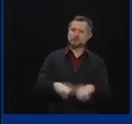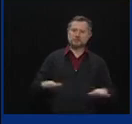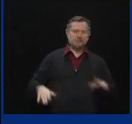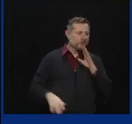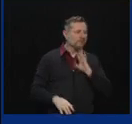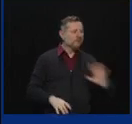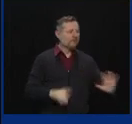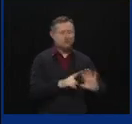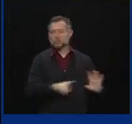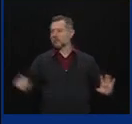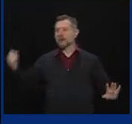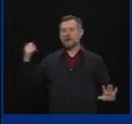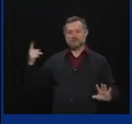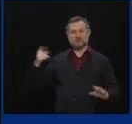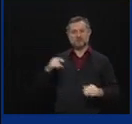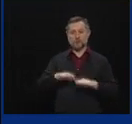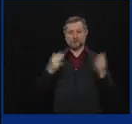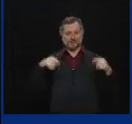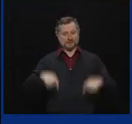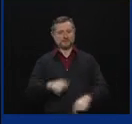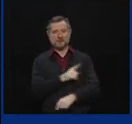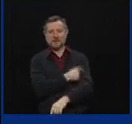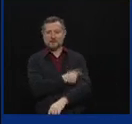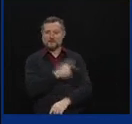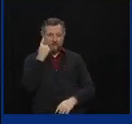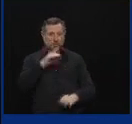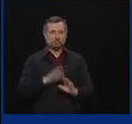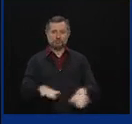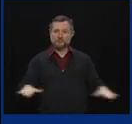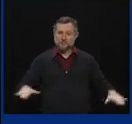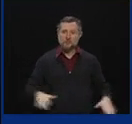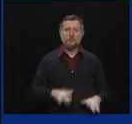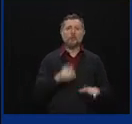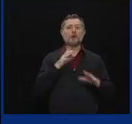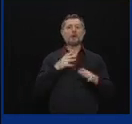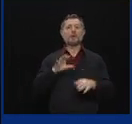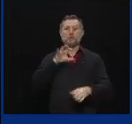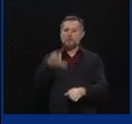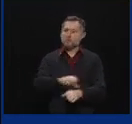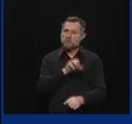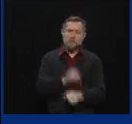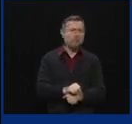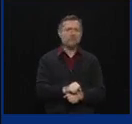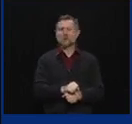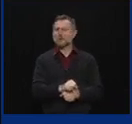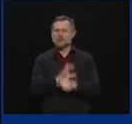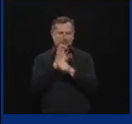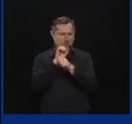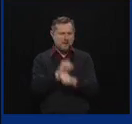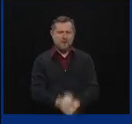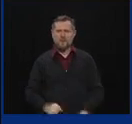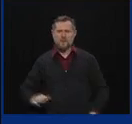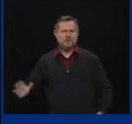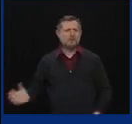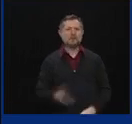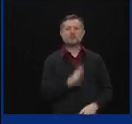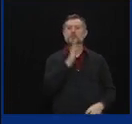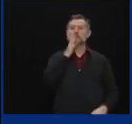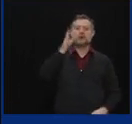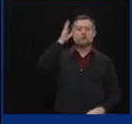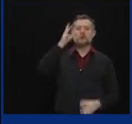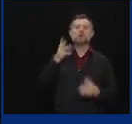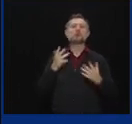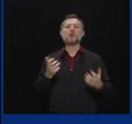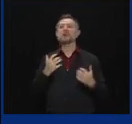open up a clinic for 5 to 11-year-olds, they pretty much go like that because parents want their children vaccinated. Thank you for opening up the pop-up clinics